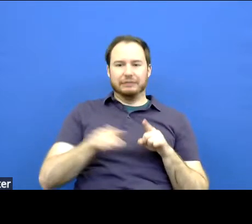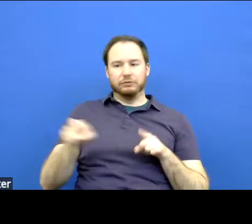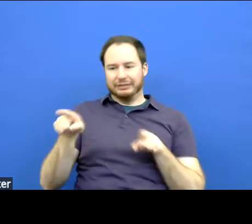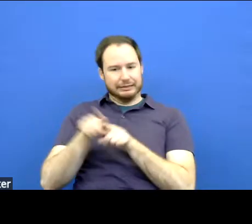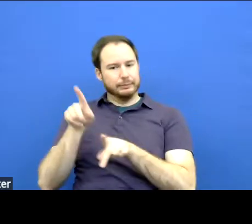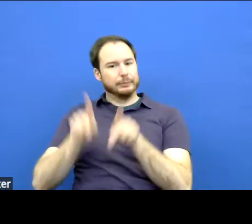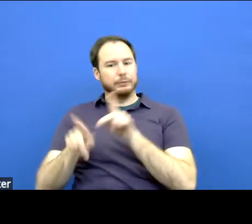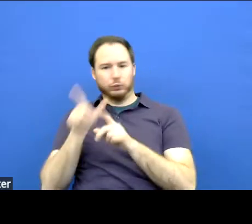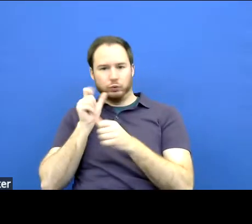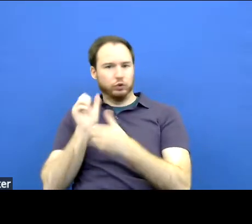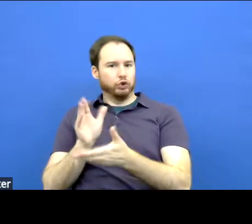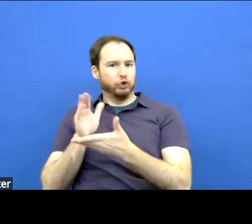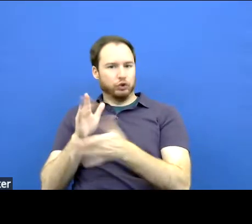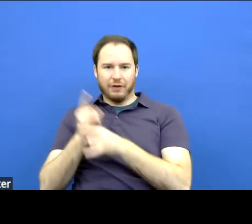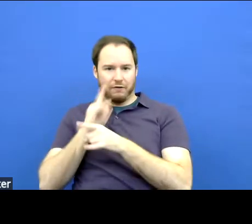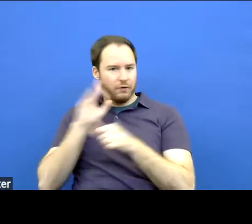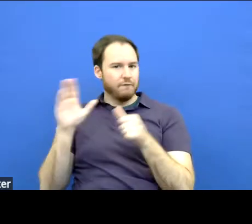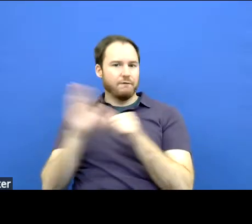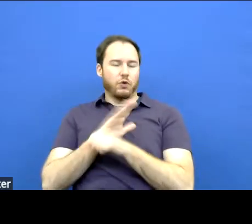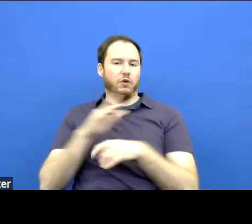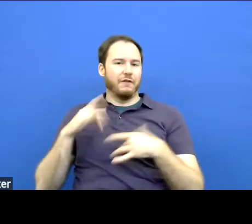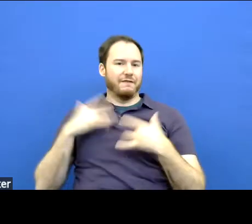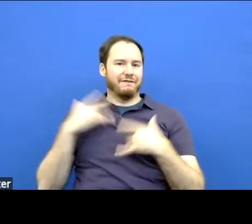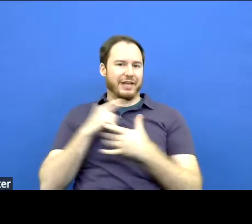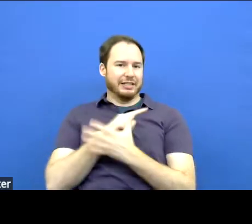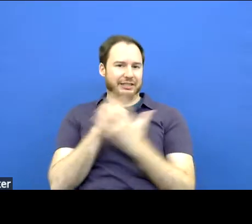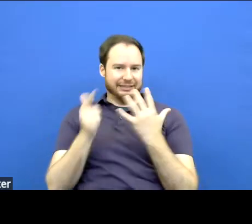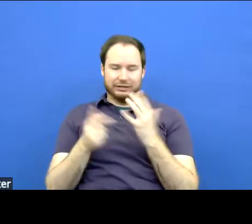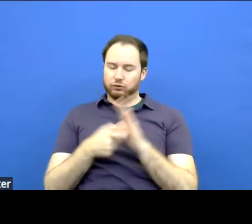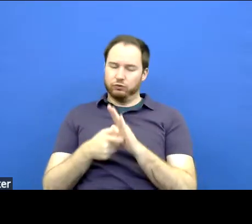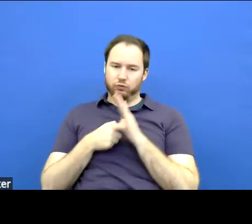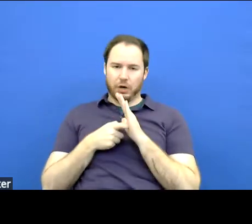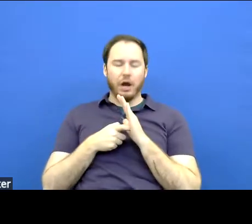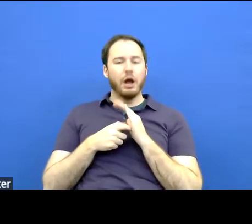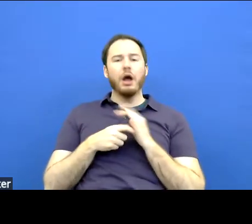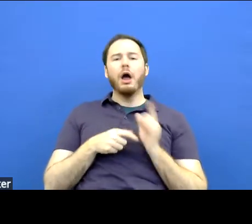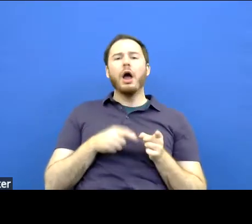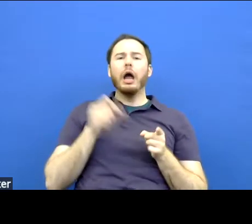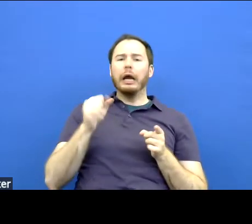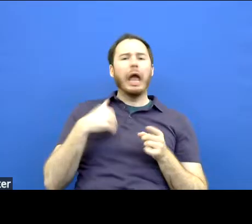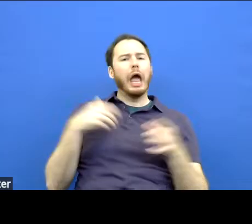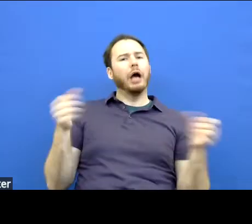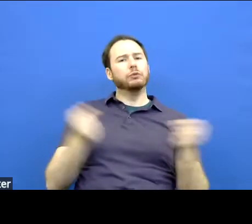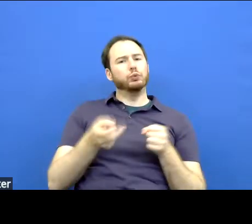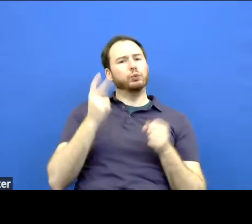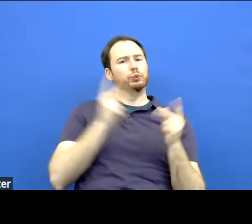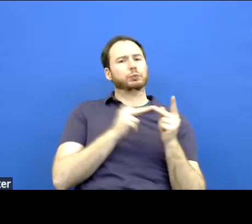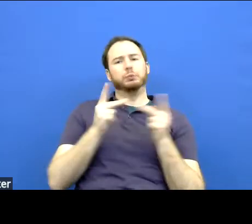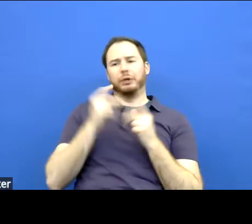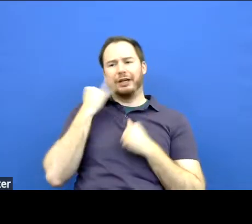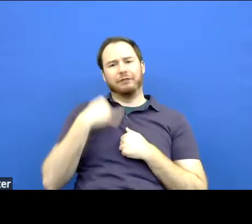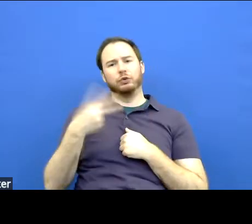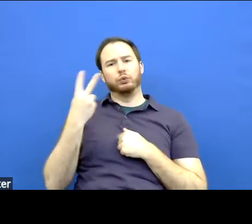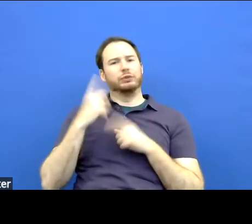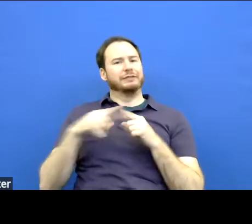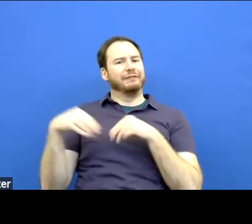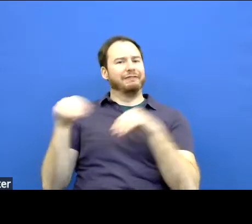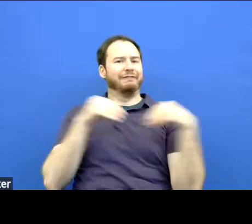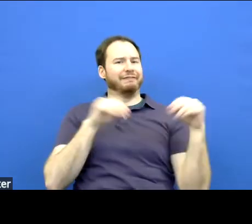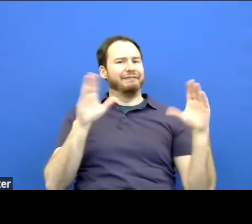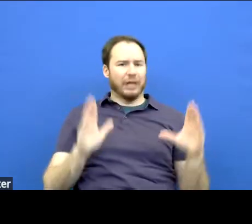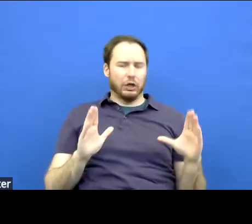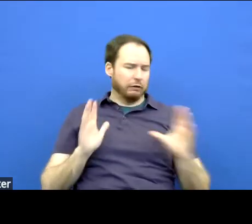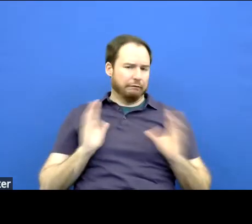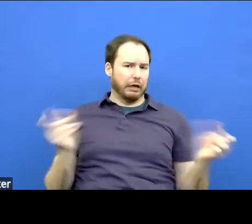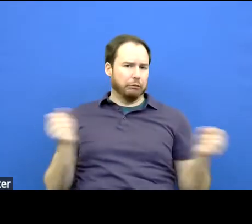alcohol for the whole series. And again, that's a requirement. That doesn't mean they couldn't get 2 permits if they had 2 different vendors. But the